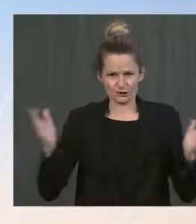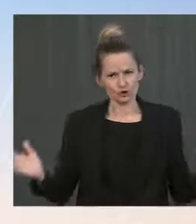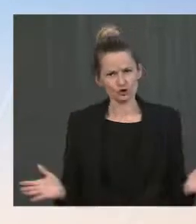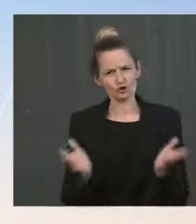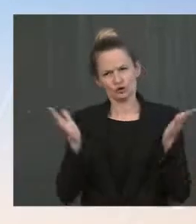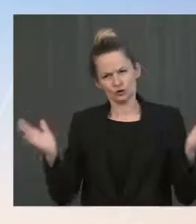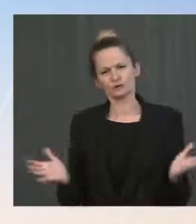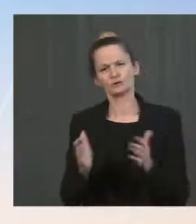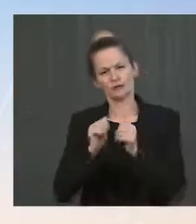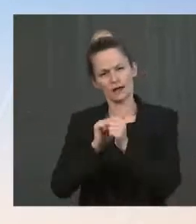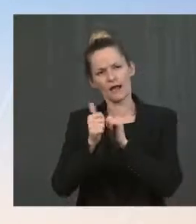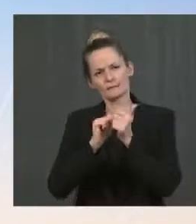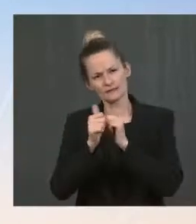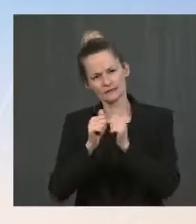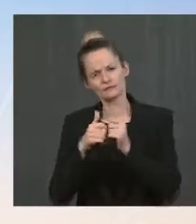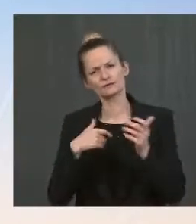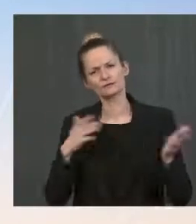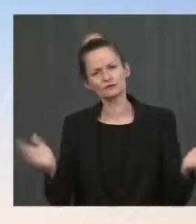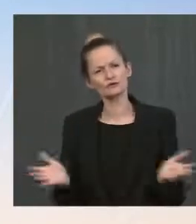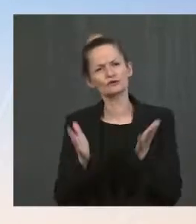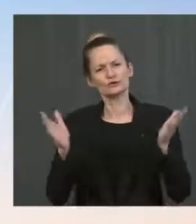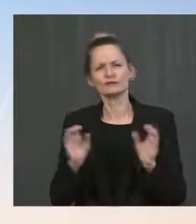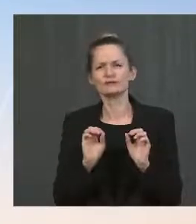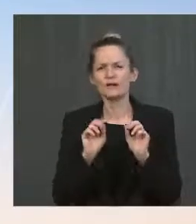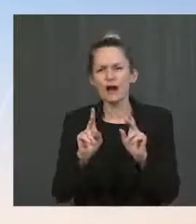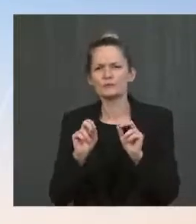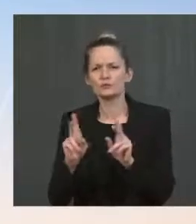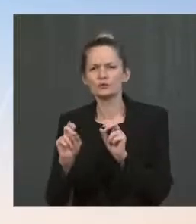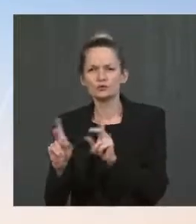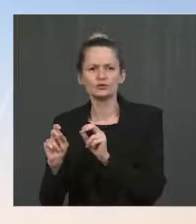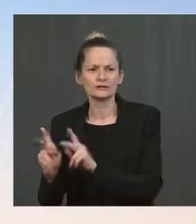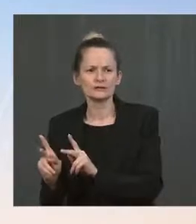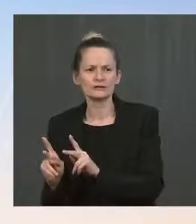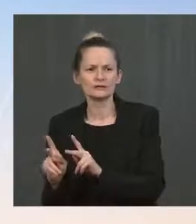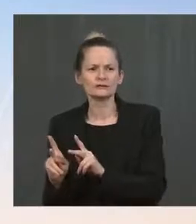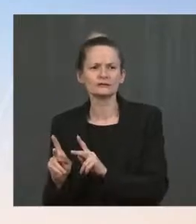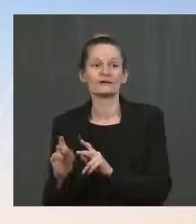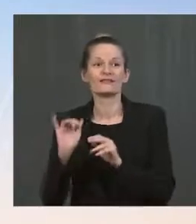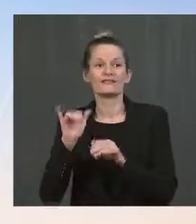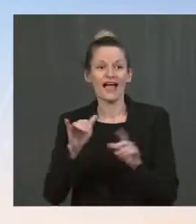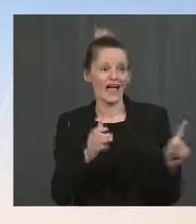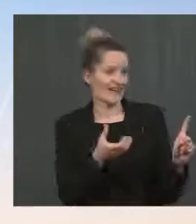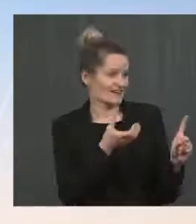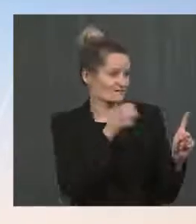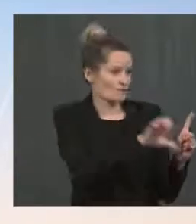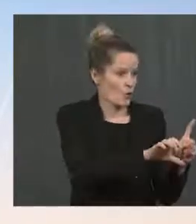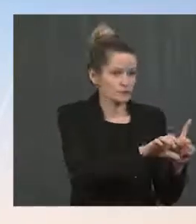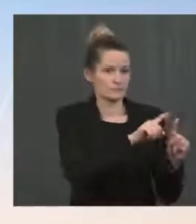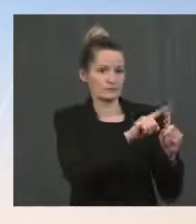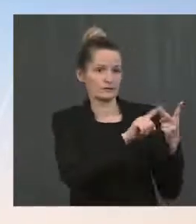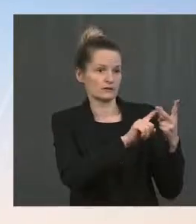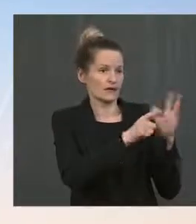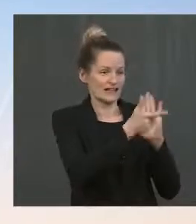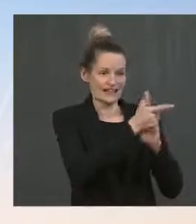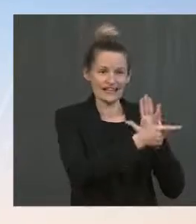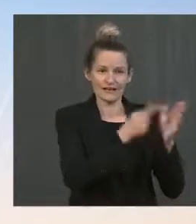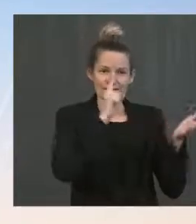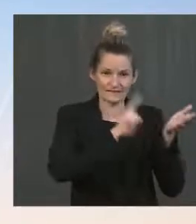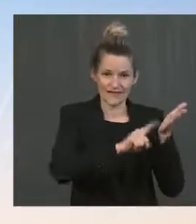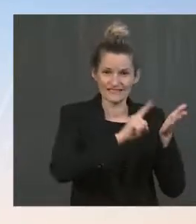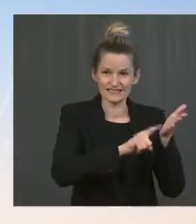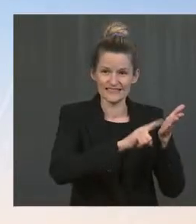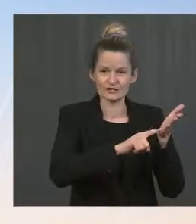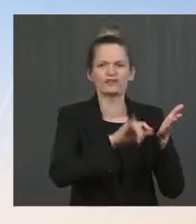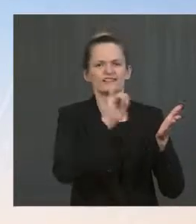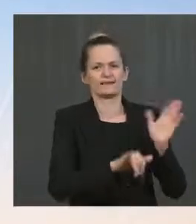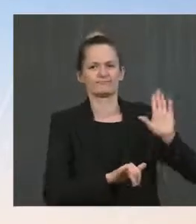the opportunity for those type of illegal activities. But with respect to the specific enforcement issues, both as they've resolved or as they may be ongoing,